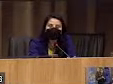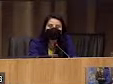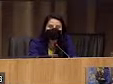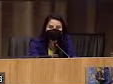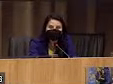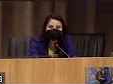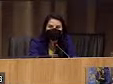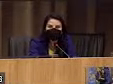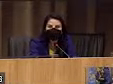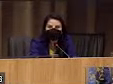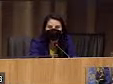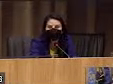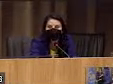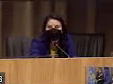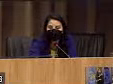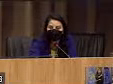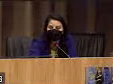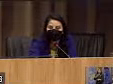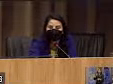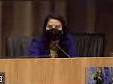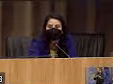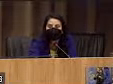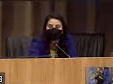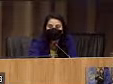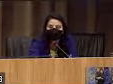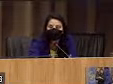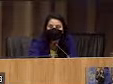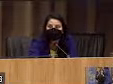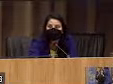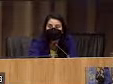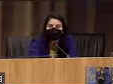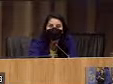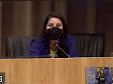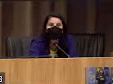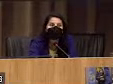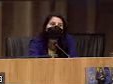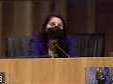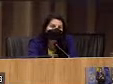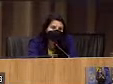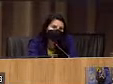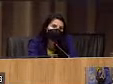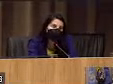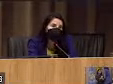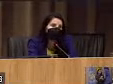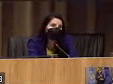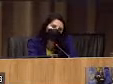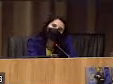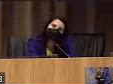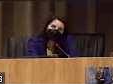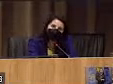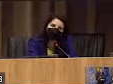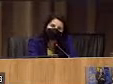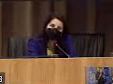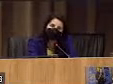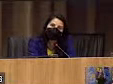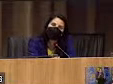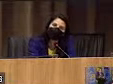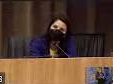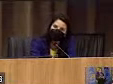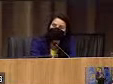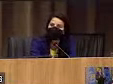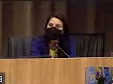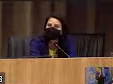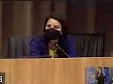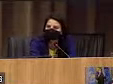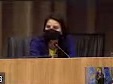service of surveillance for the lab, LAMUFI, and the epidemiological surveillance, they